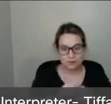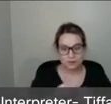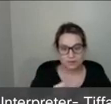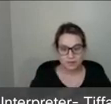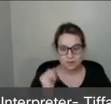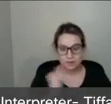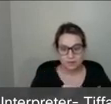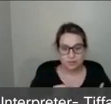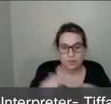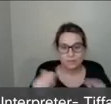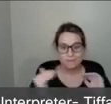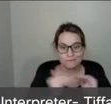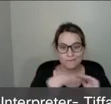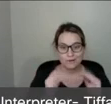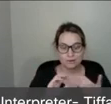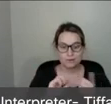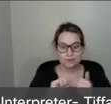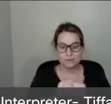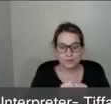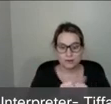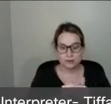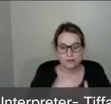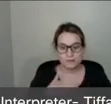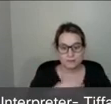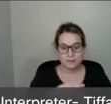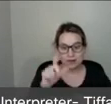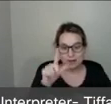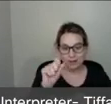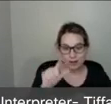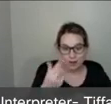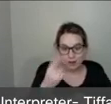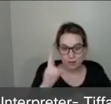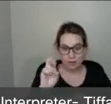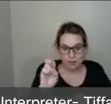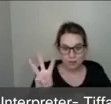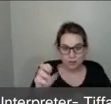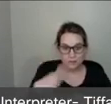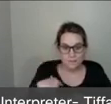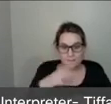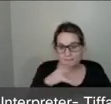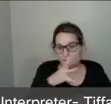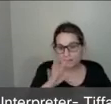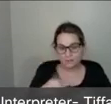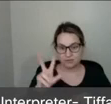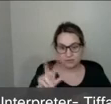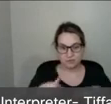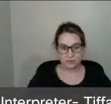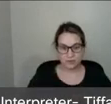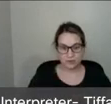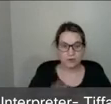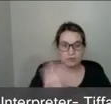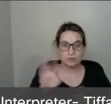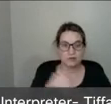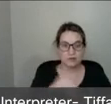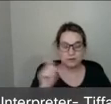drawn fairly and competitively. My name is Lang Huang. I'm a mother of three. I grew up in Central Phoenix.